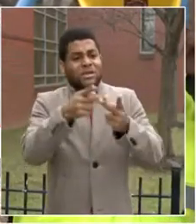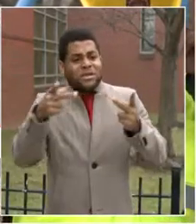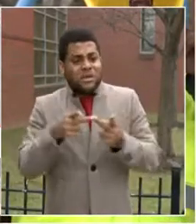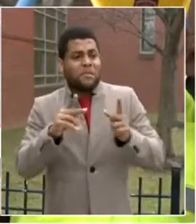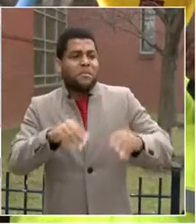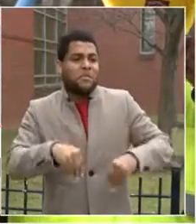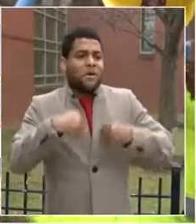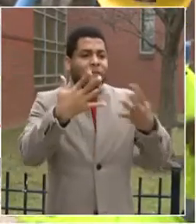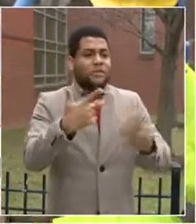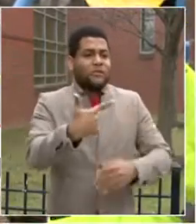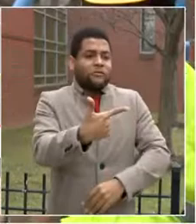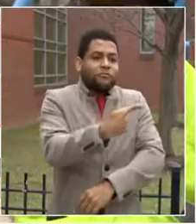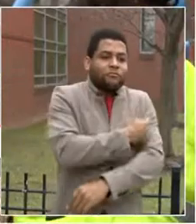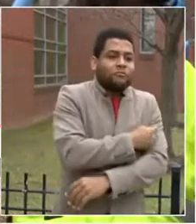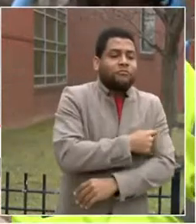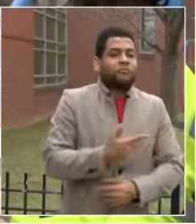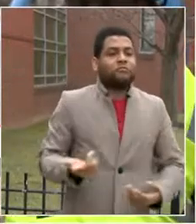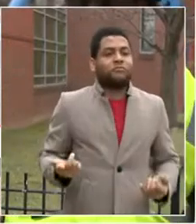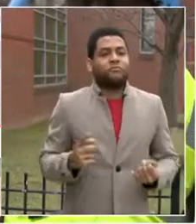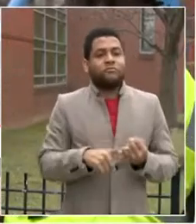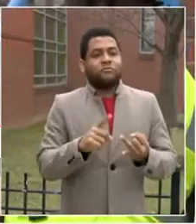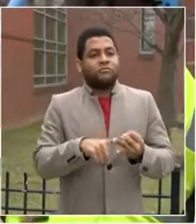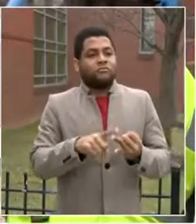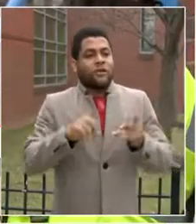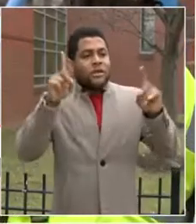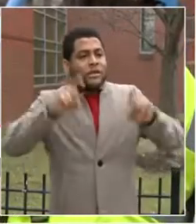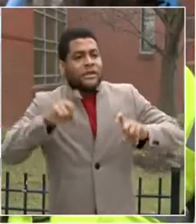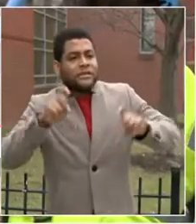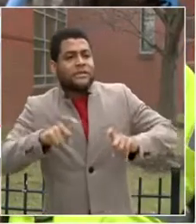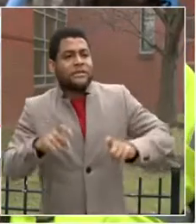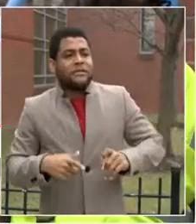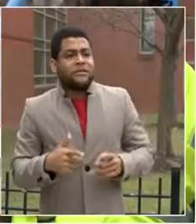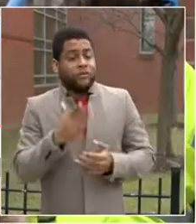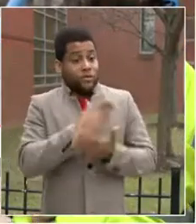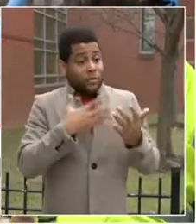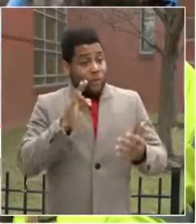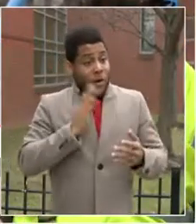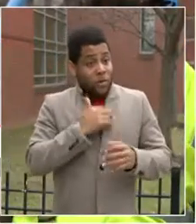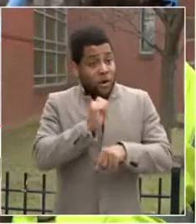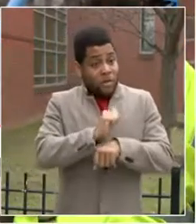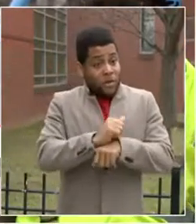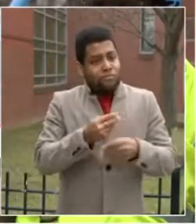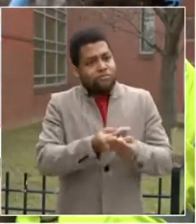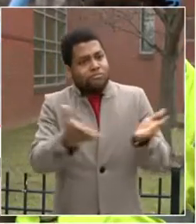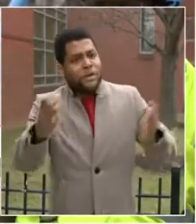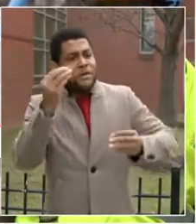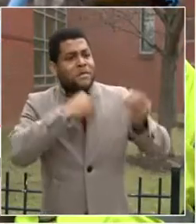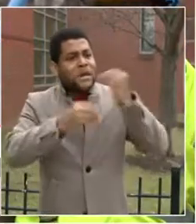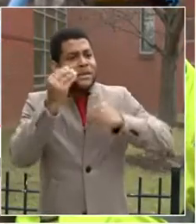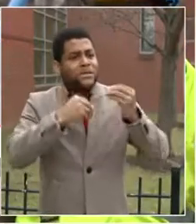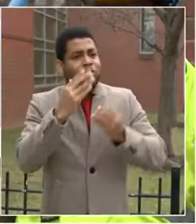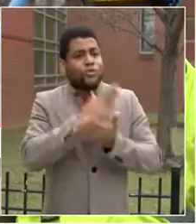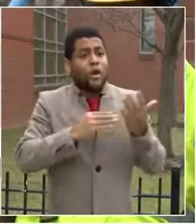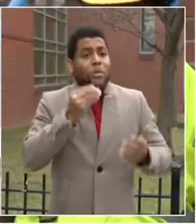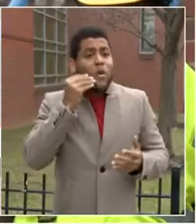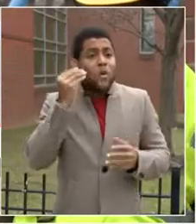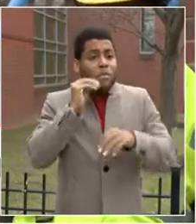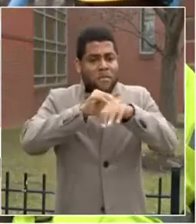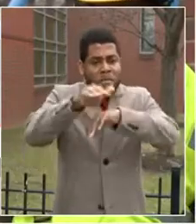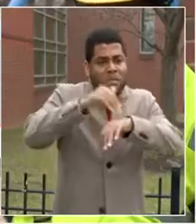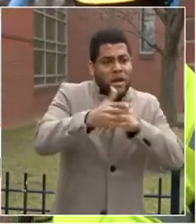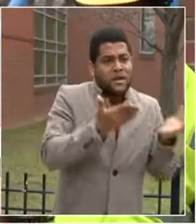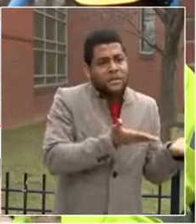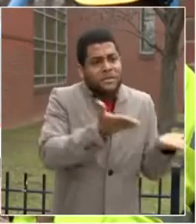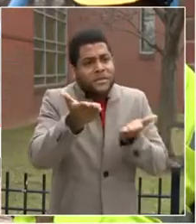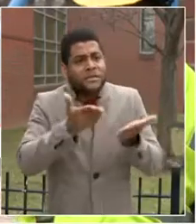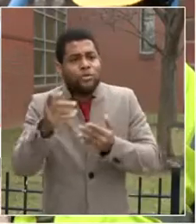COVID testing. And some of our employees went out and delivered tens of thousands of meals, some home delivery. So we stepped beyond the traditional role